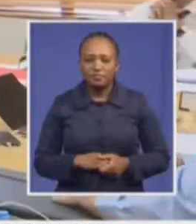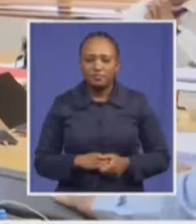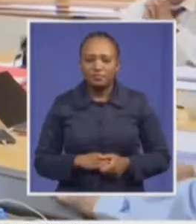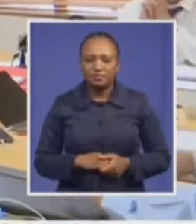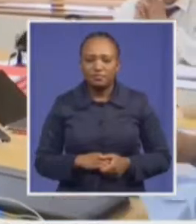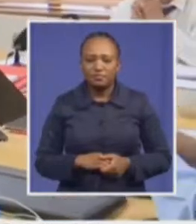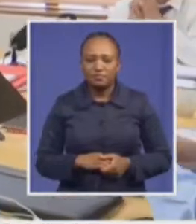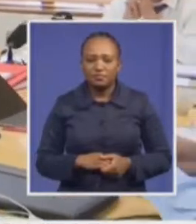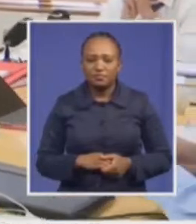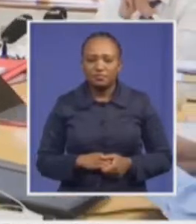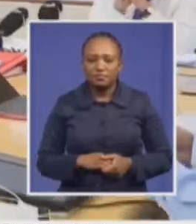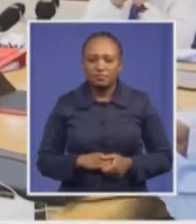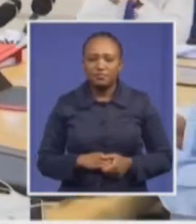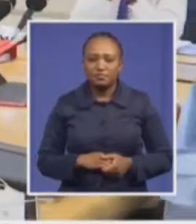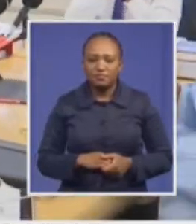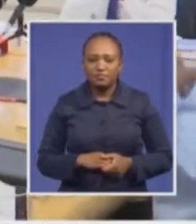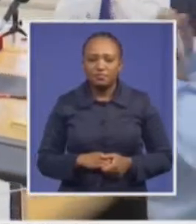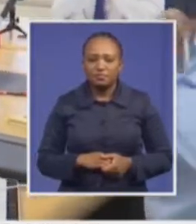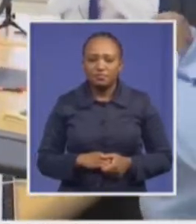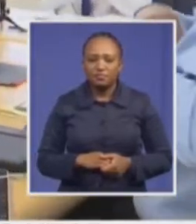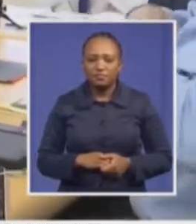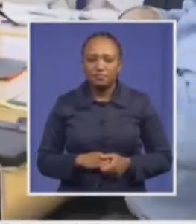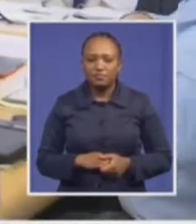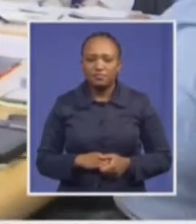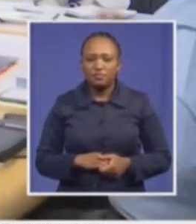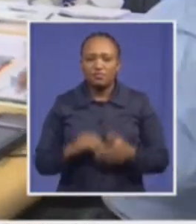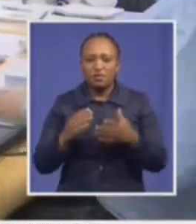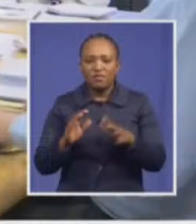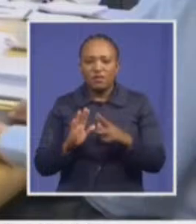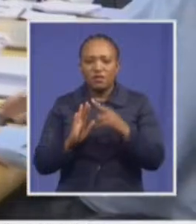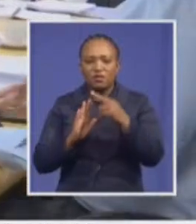I've also read your bundle. Thank you, Chairman.